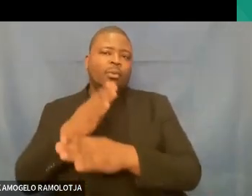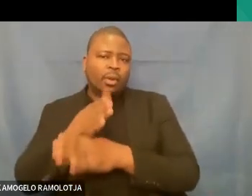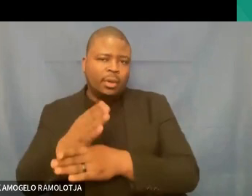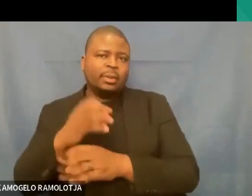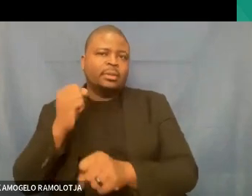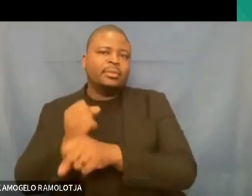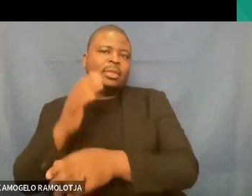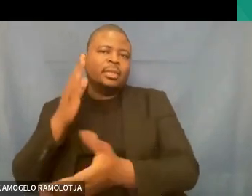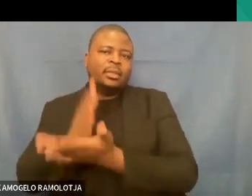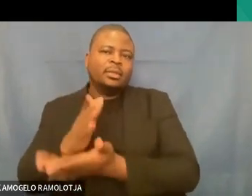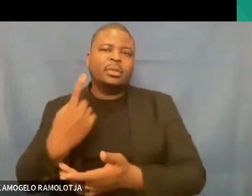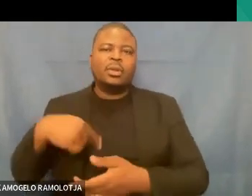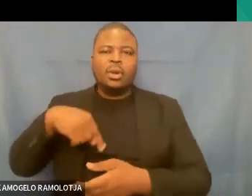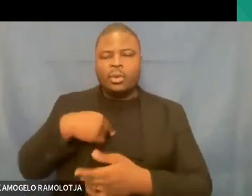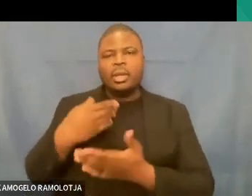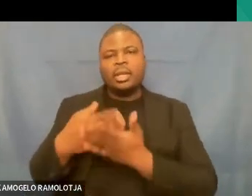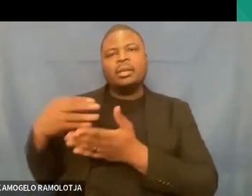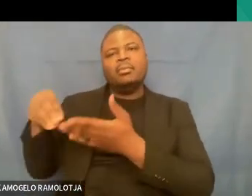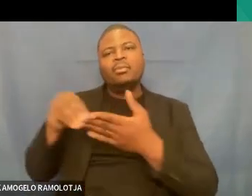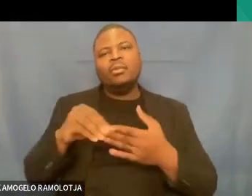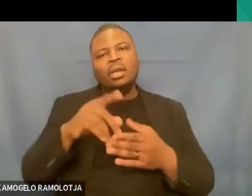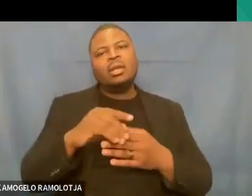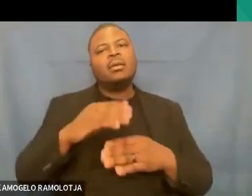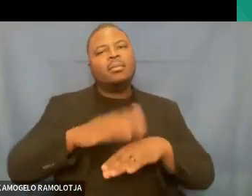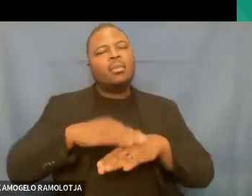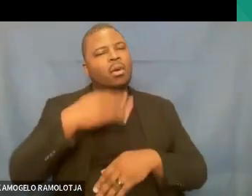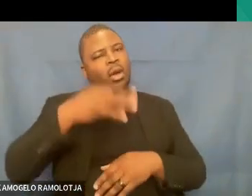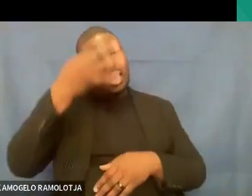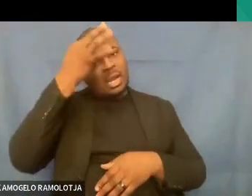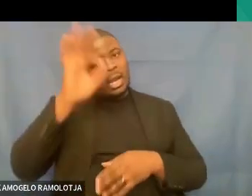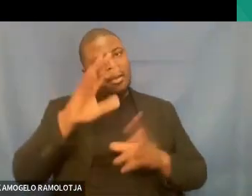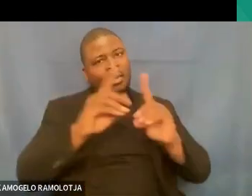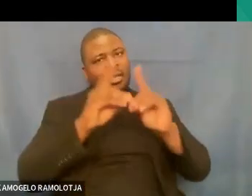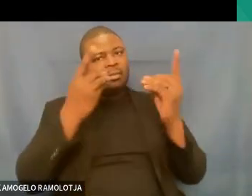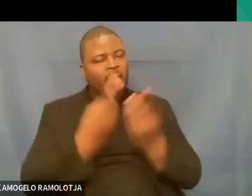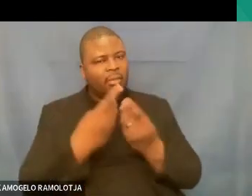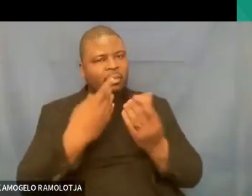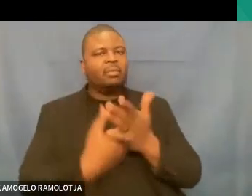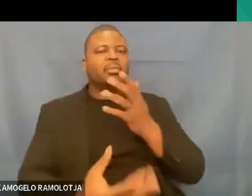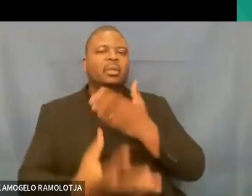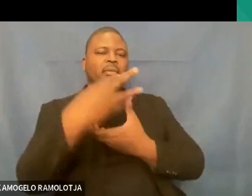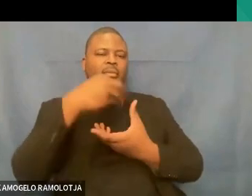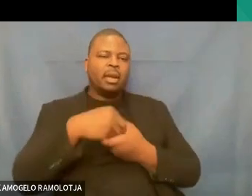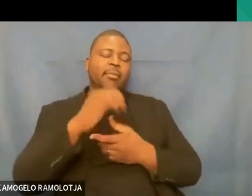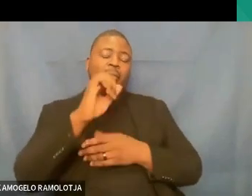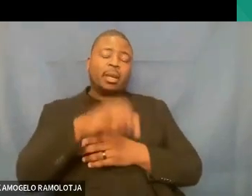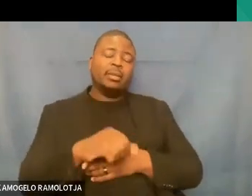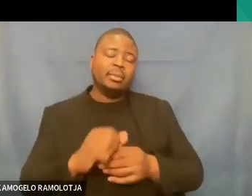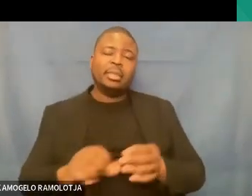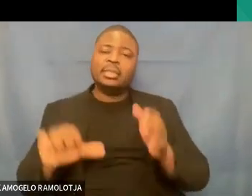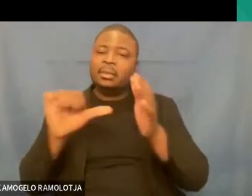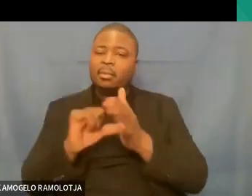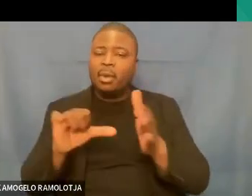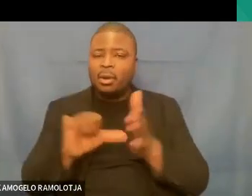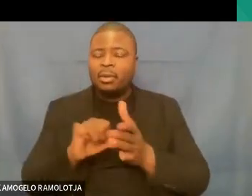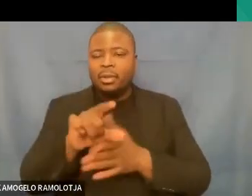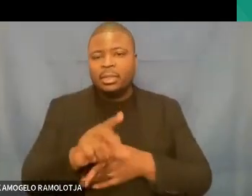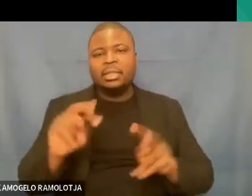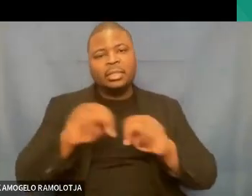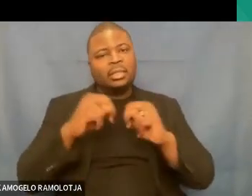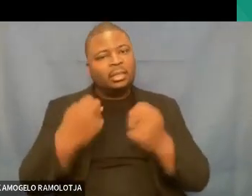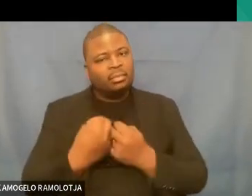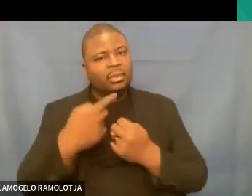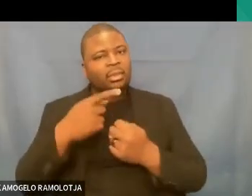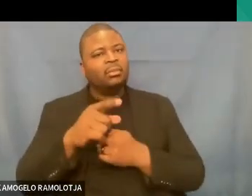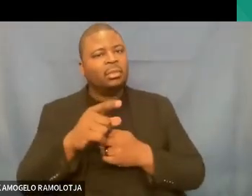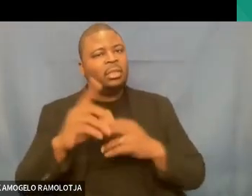in even more government departments to the party. As critical as national or the Department of Health,